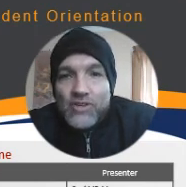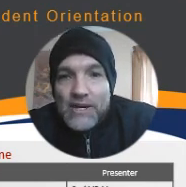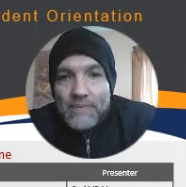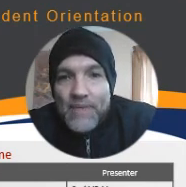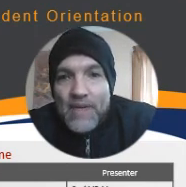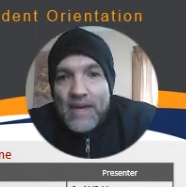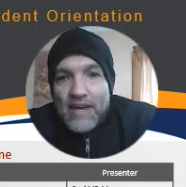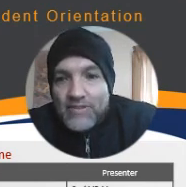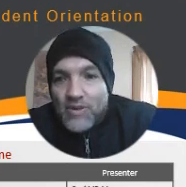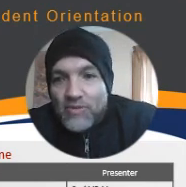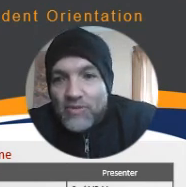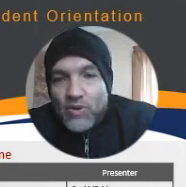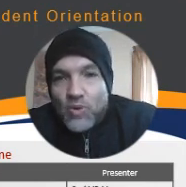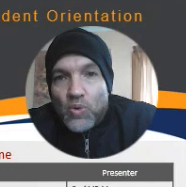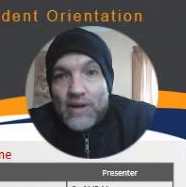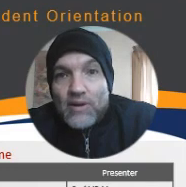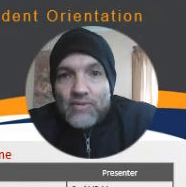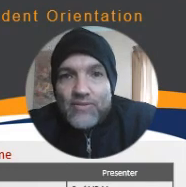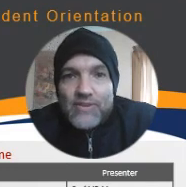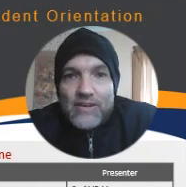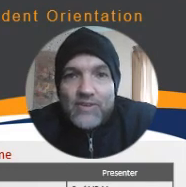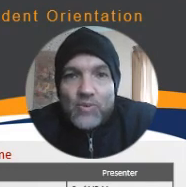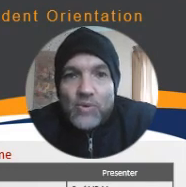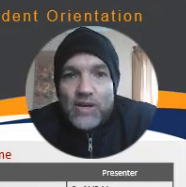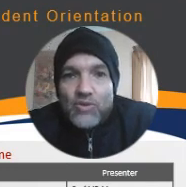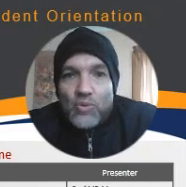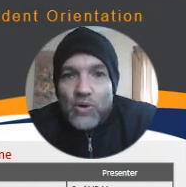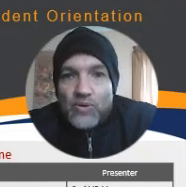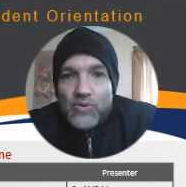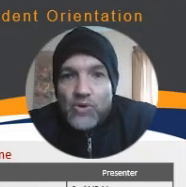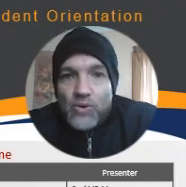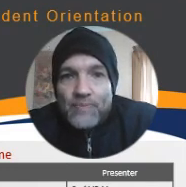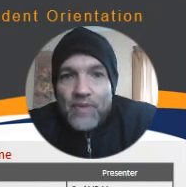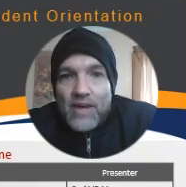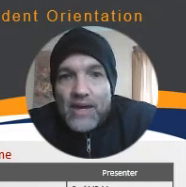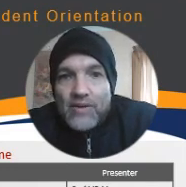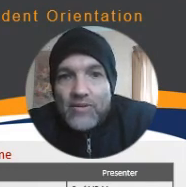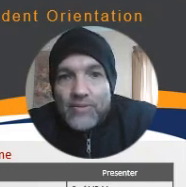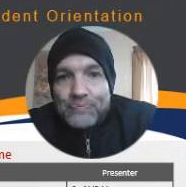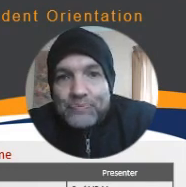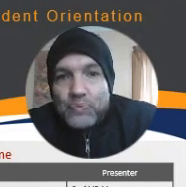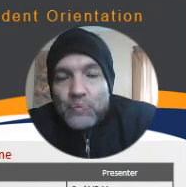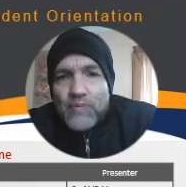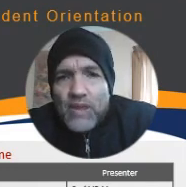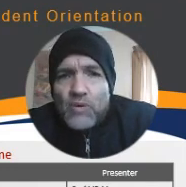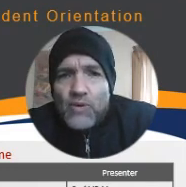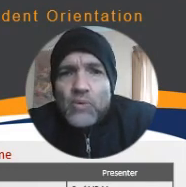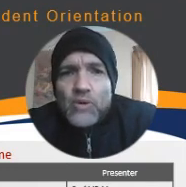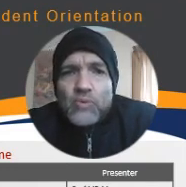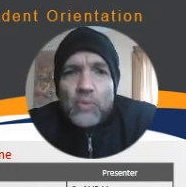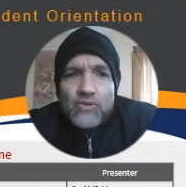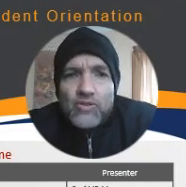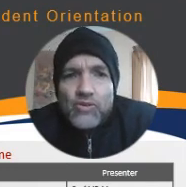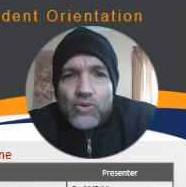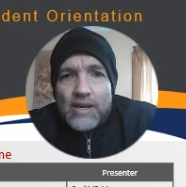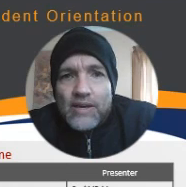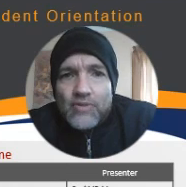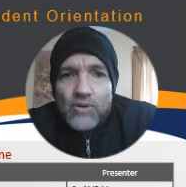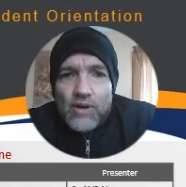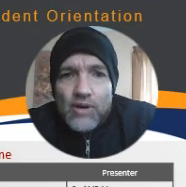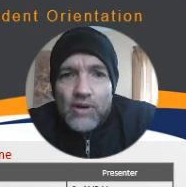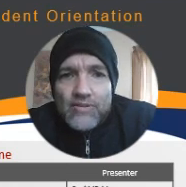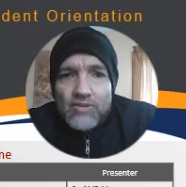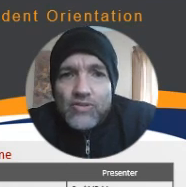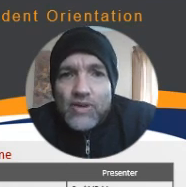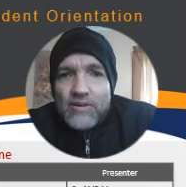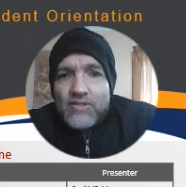us today. As I said, we've got quite a lot of things that we're going to work through. And really what we want to do here for